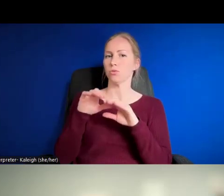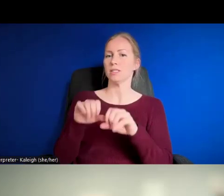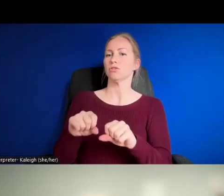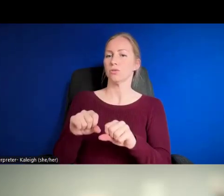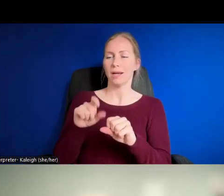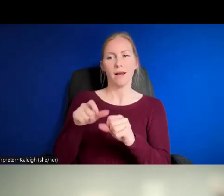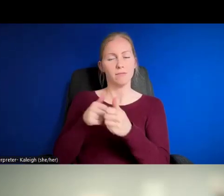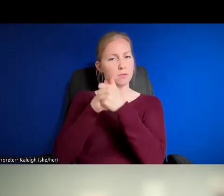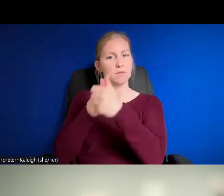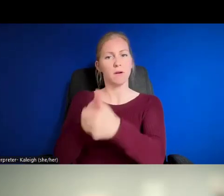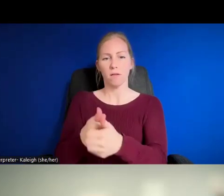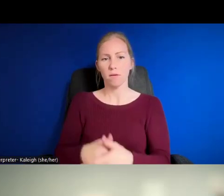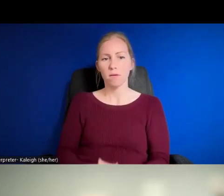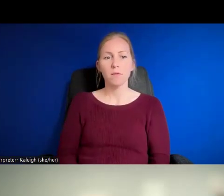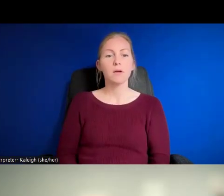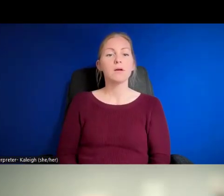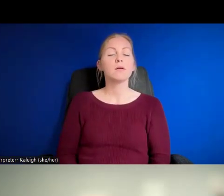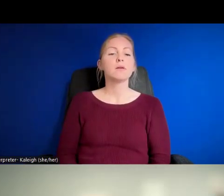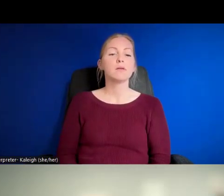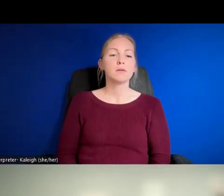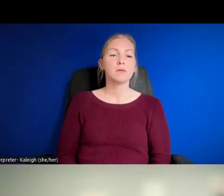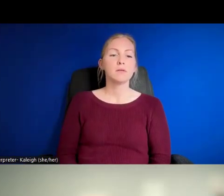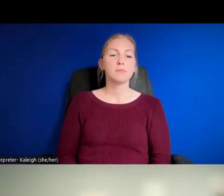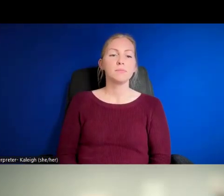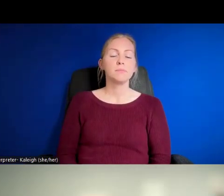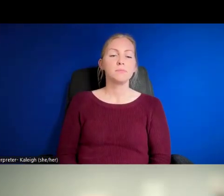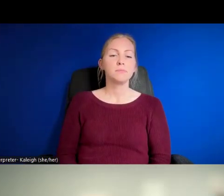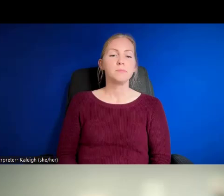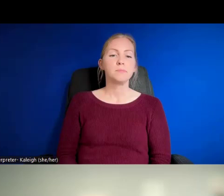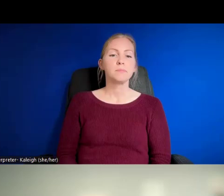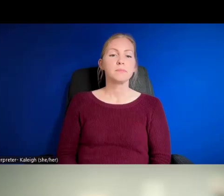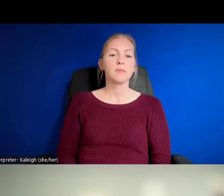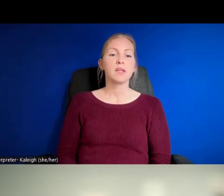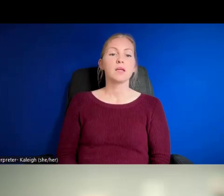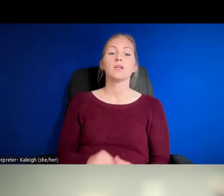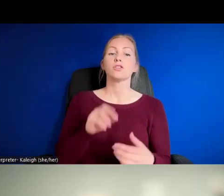to being required under the restraint law,